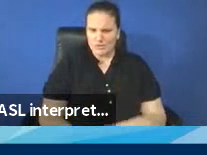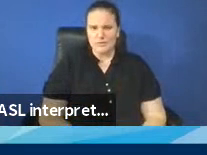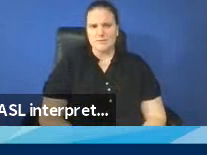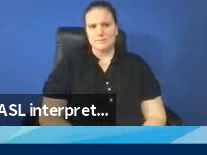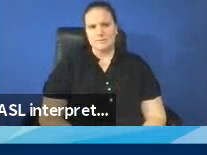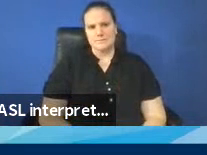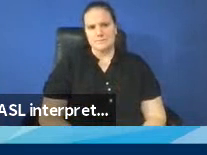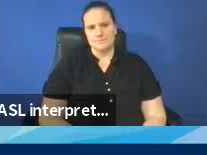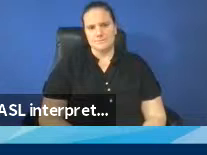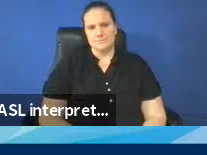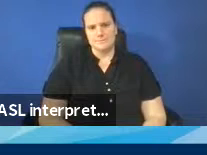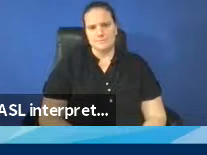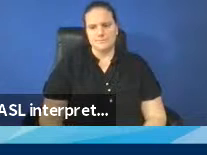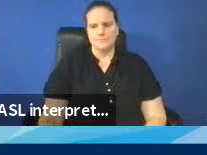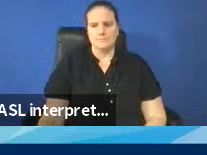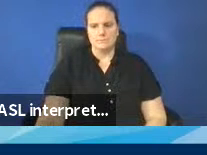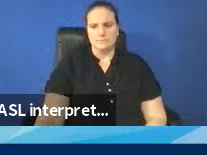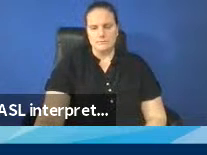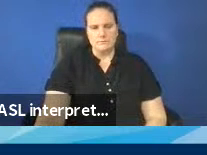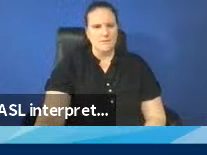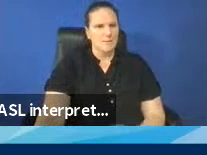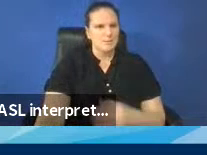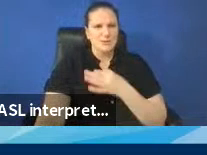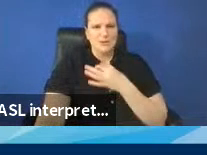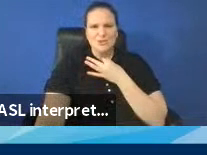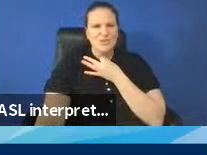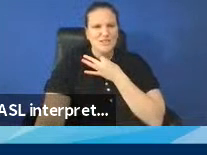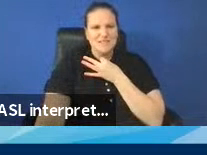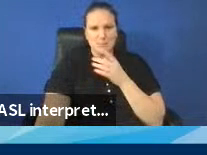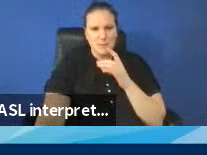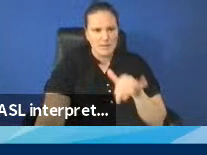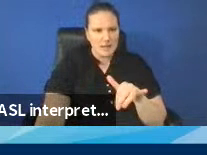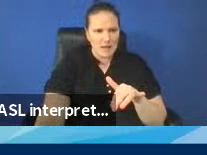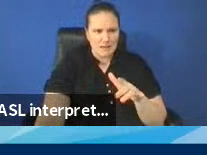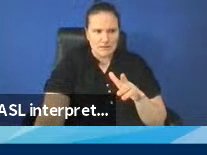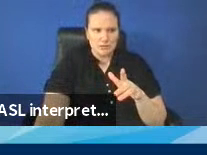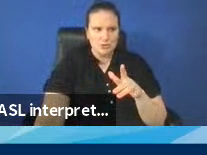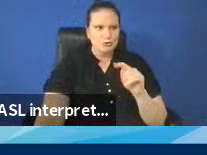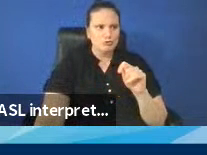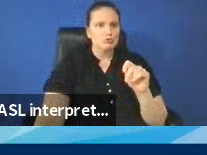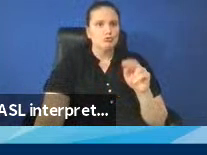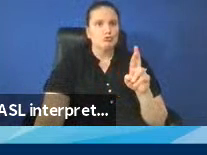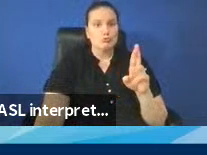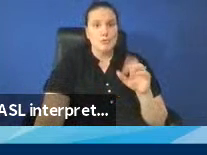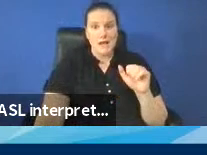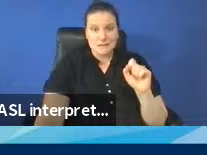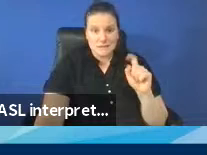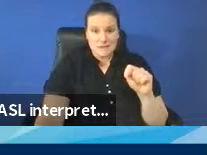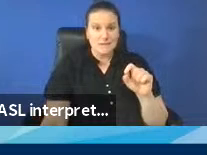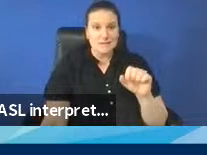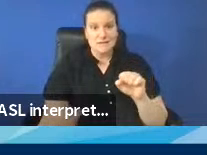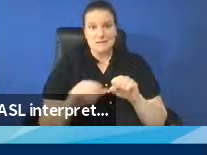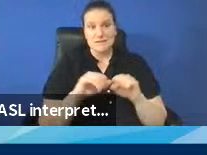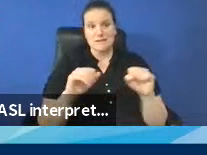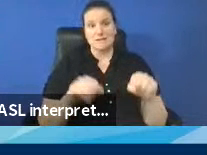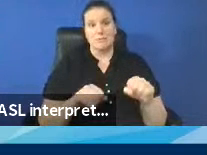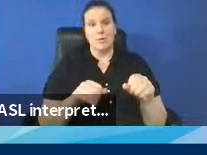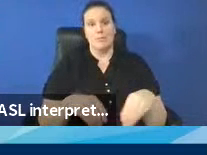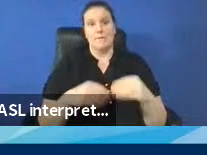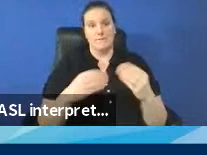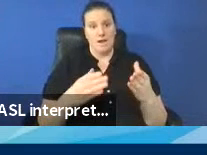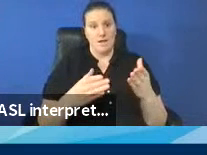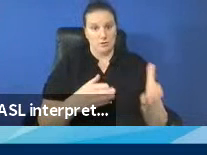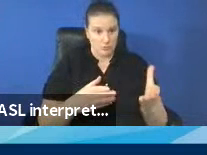And I guess I'm just curious if the transit systems are providing